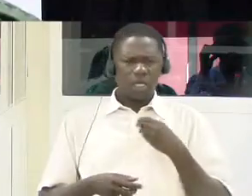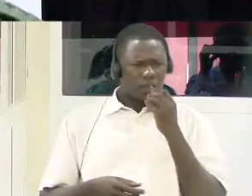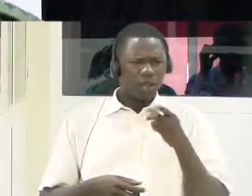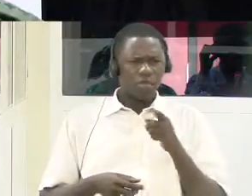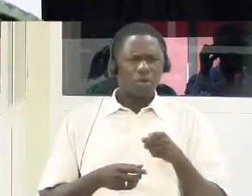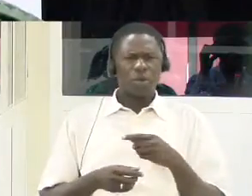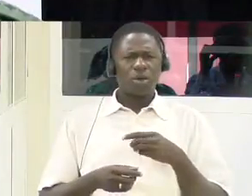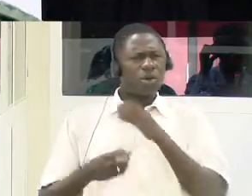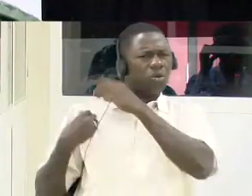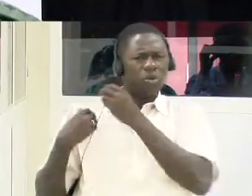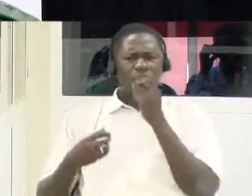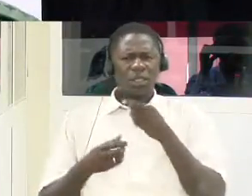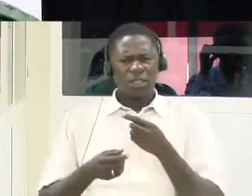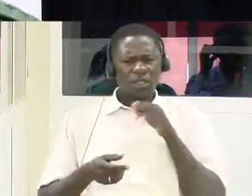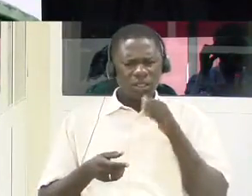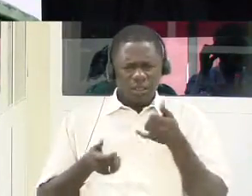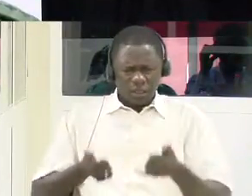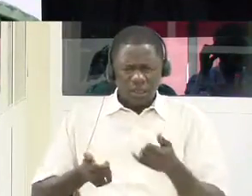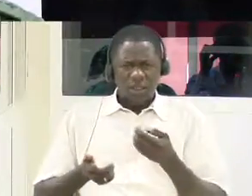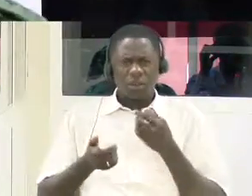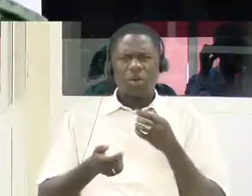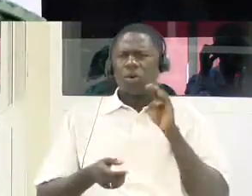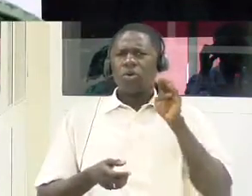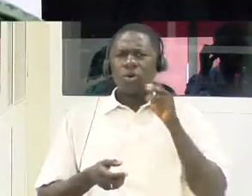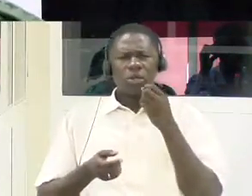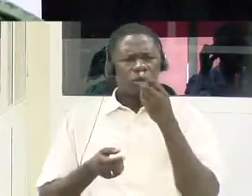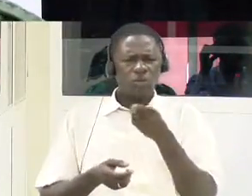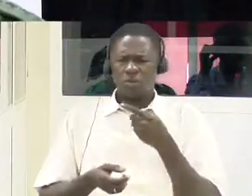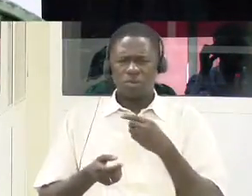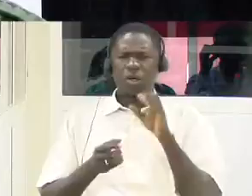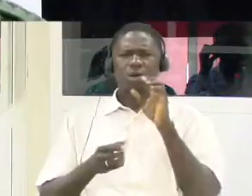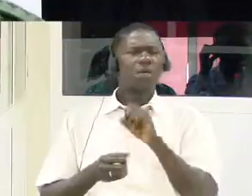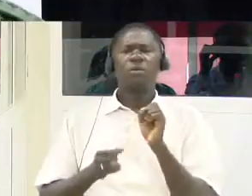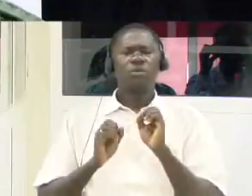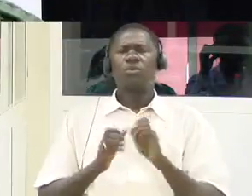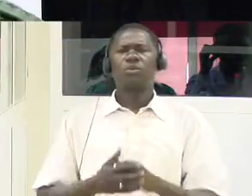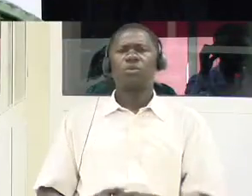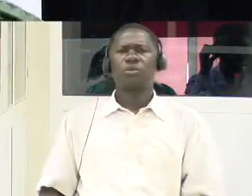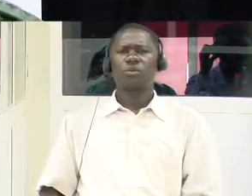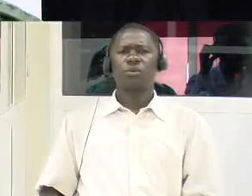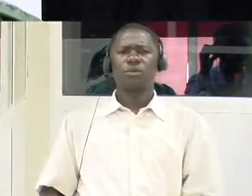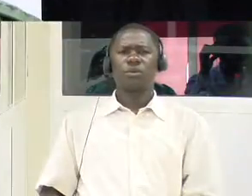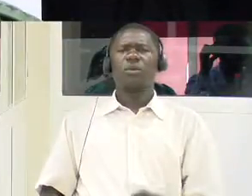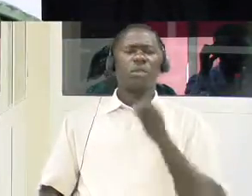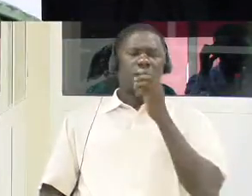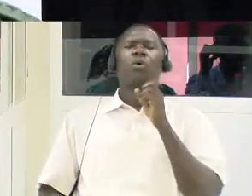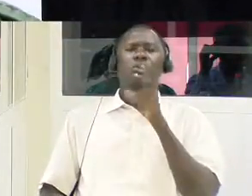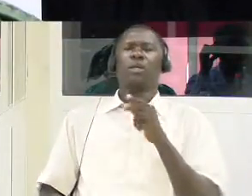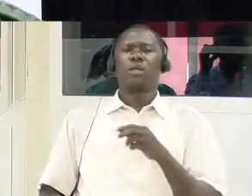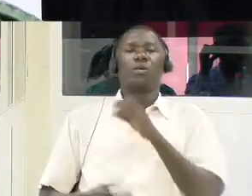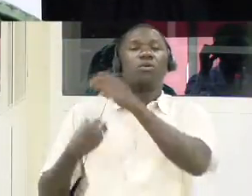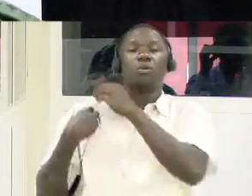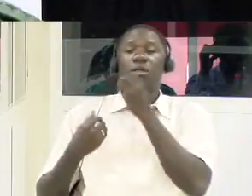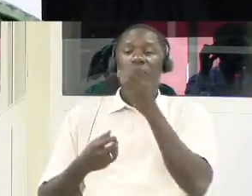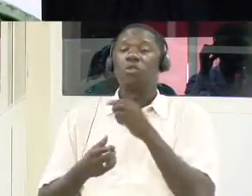you, he cannot get you." I said, "It's strange, maybe the network." He said, "Okay, commander said you come back to the camp."